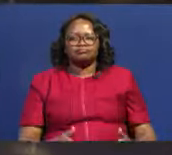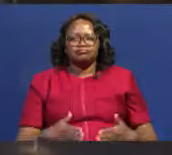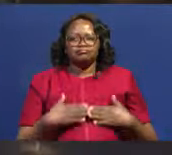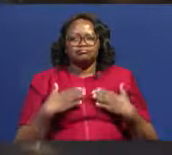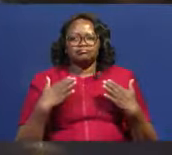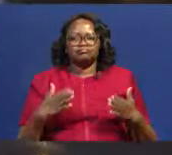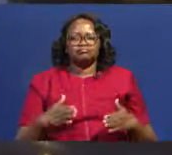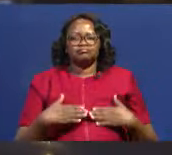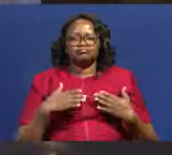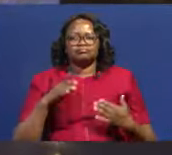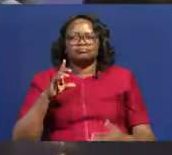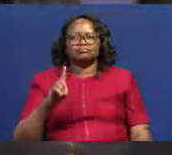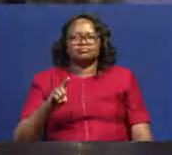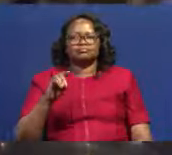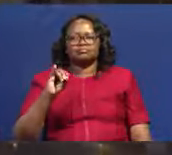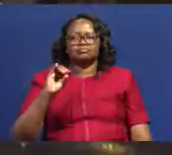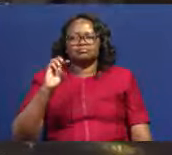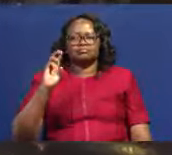Happy